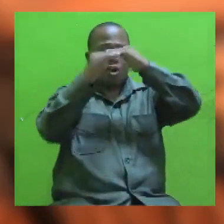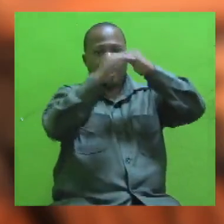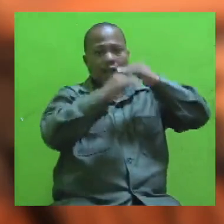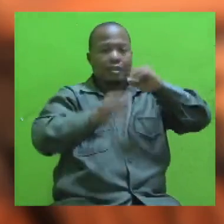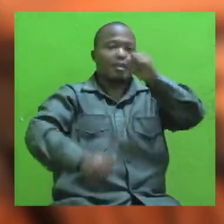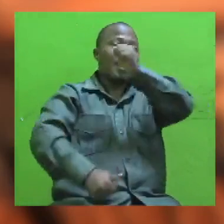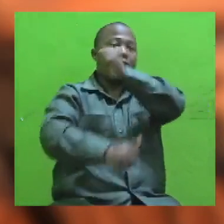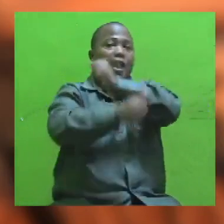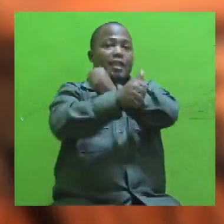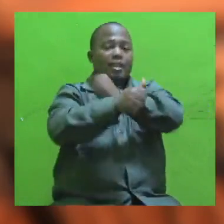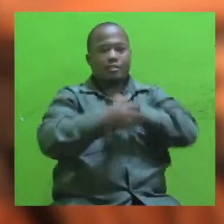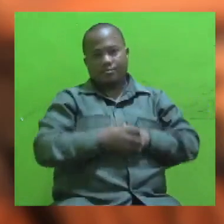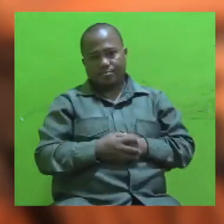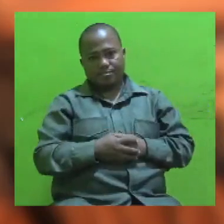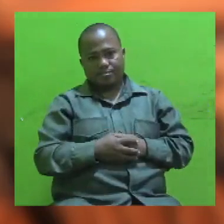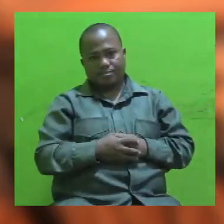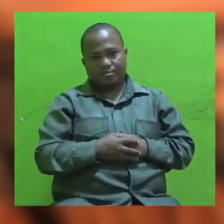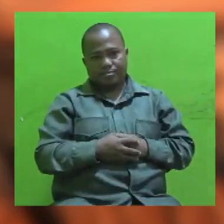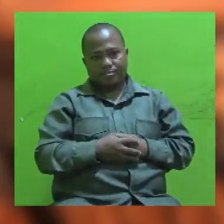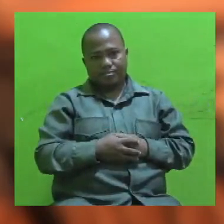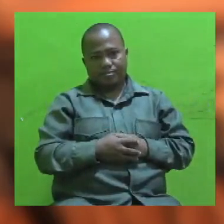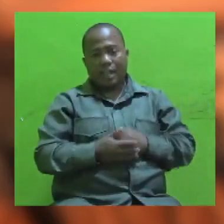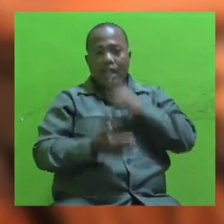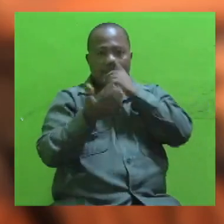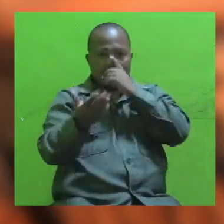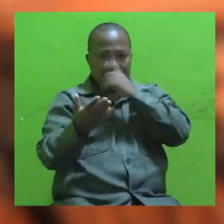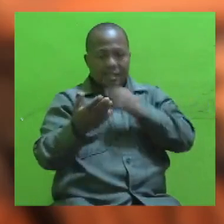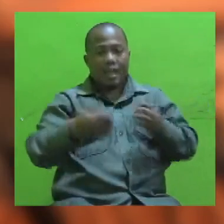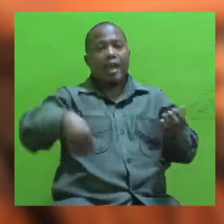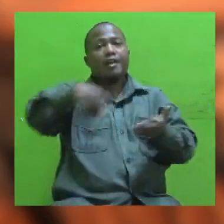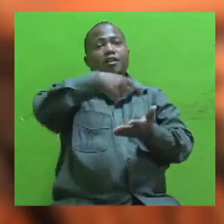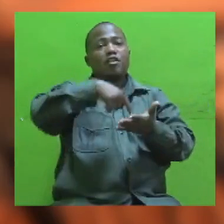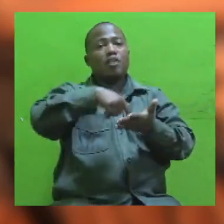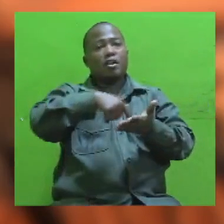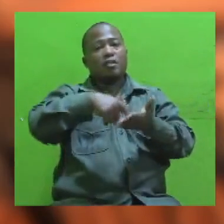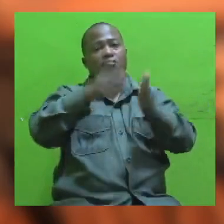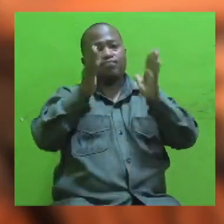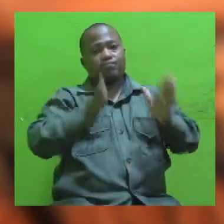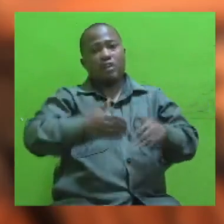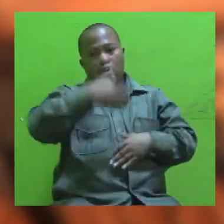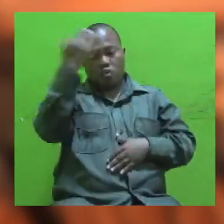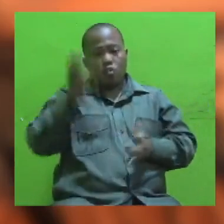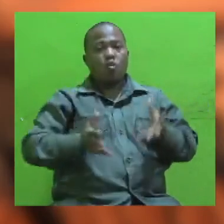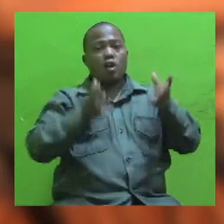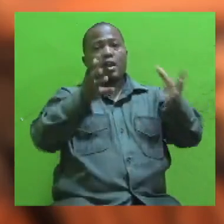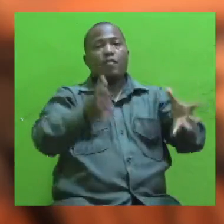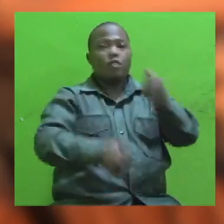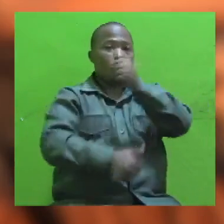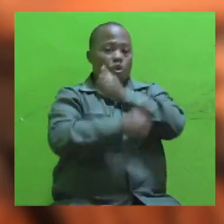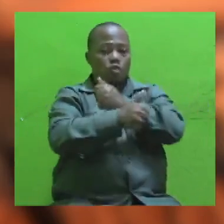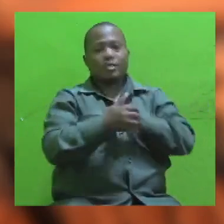democratic leadership cannot be seen via the central government, but also you can see through the local government.